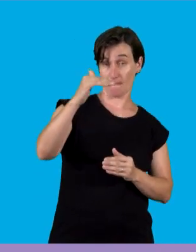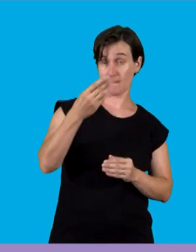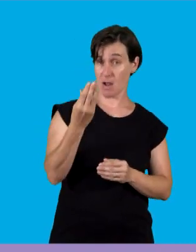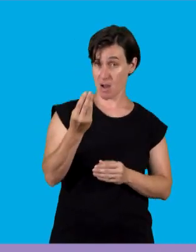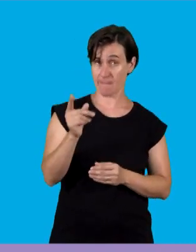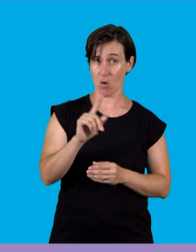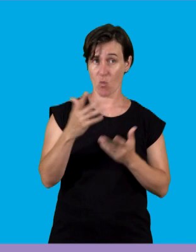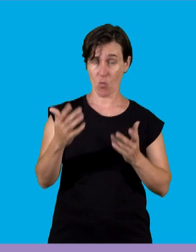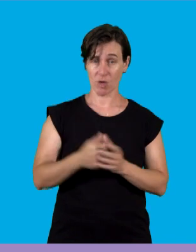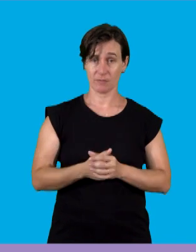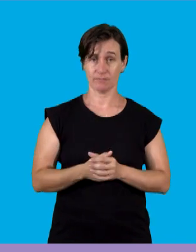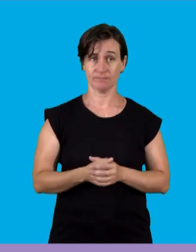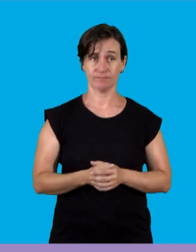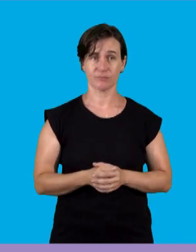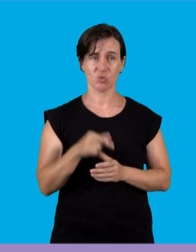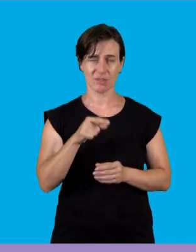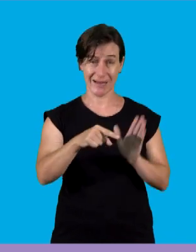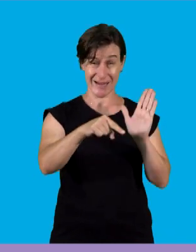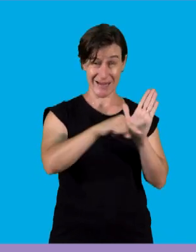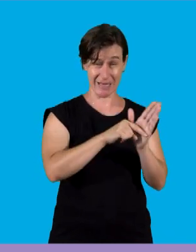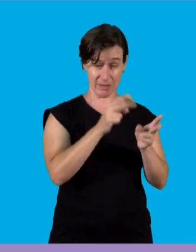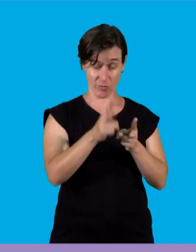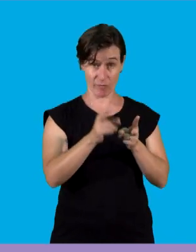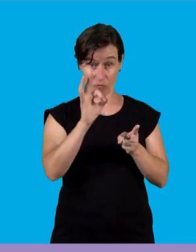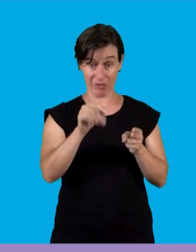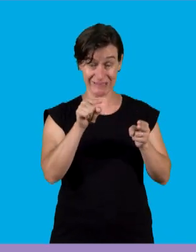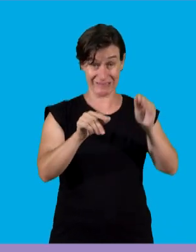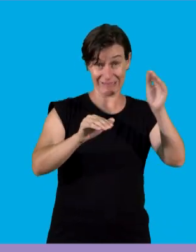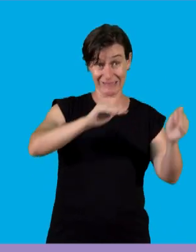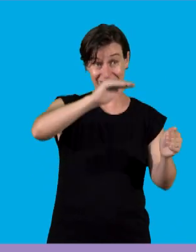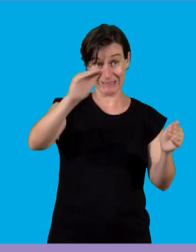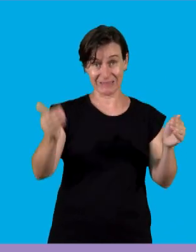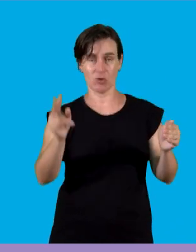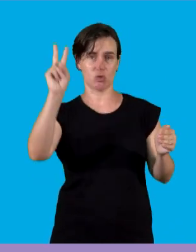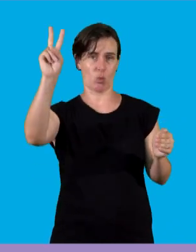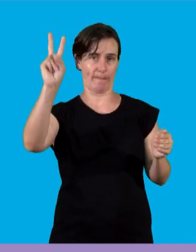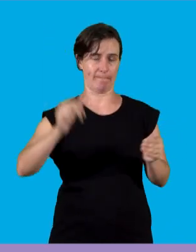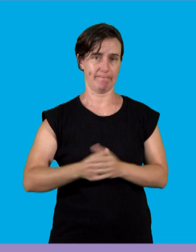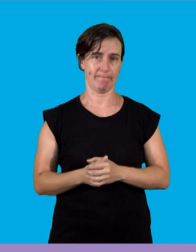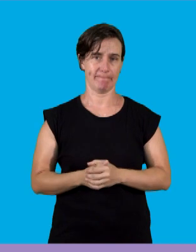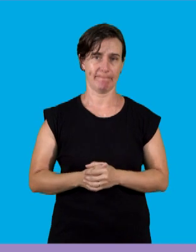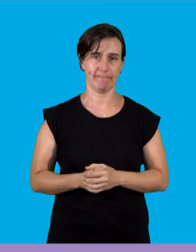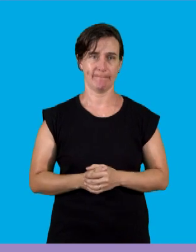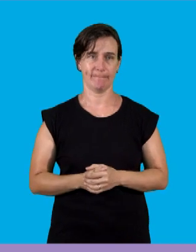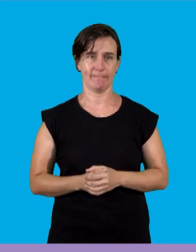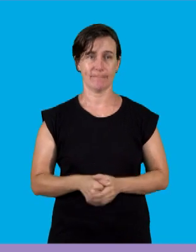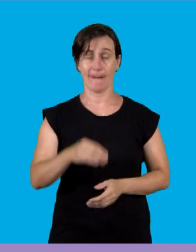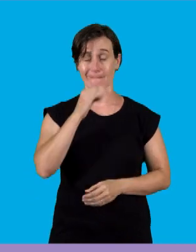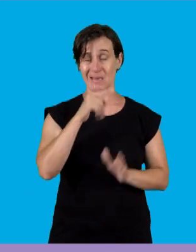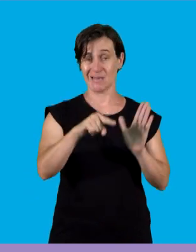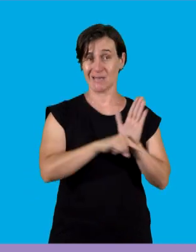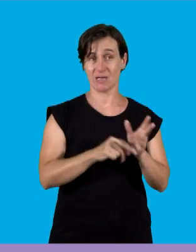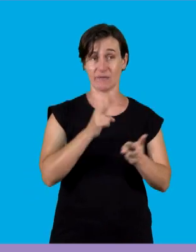numerator, because we can see that we have a power that has been raised to an exponent. So this is going to be that